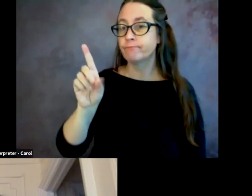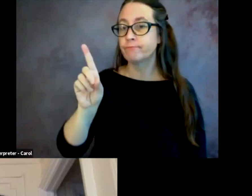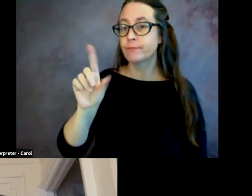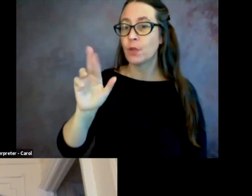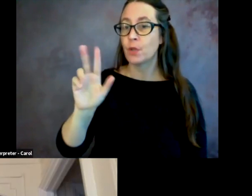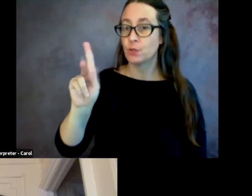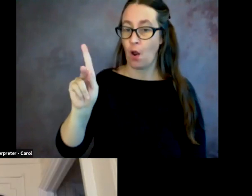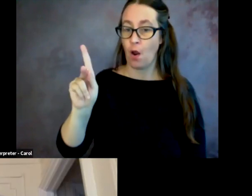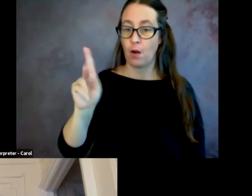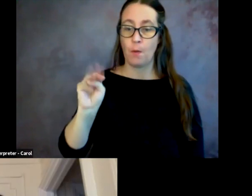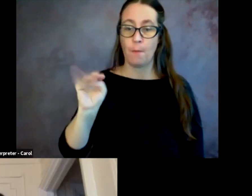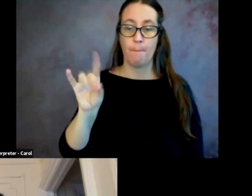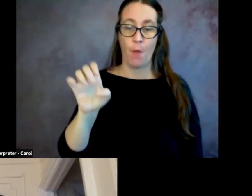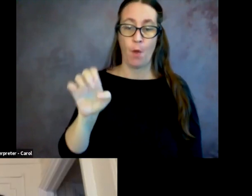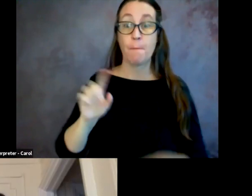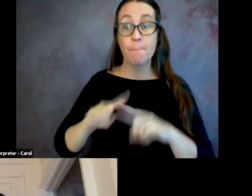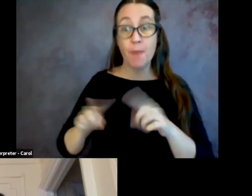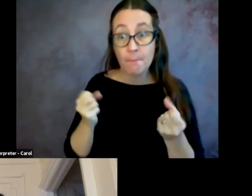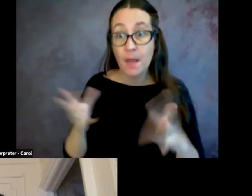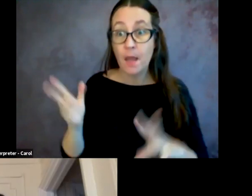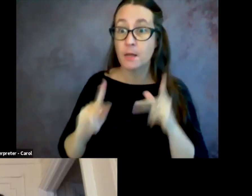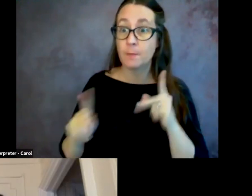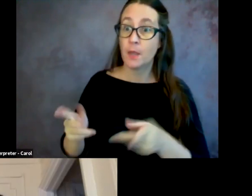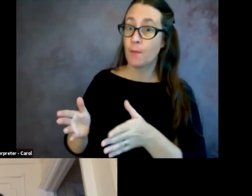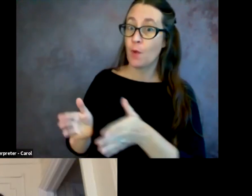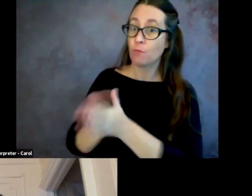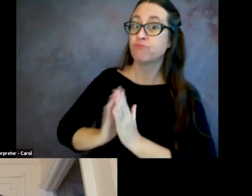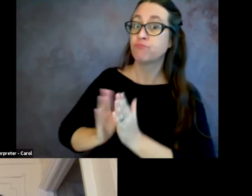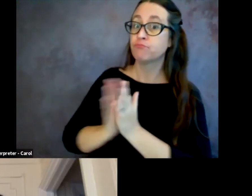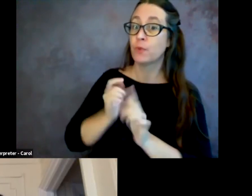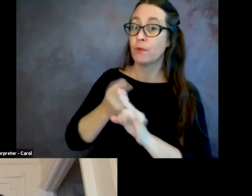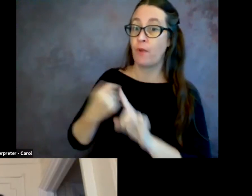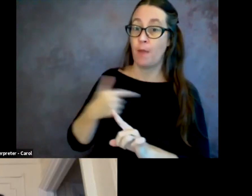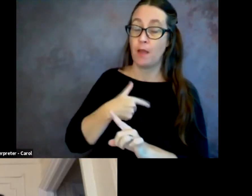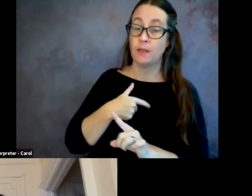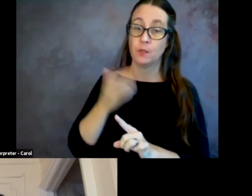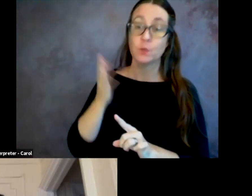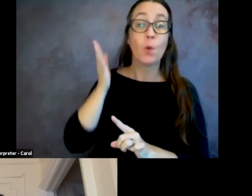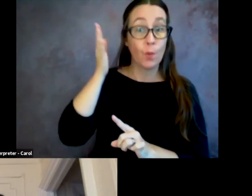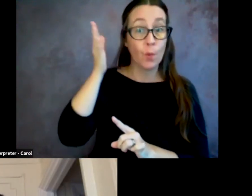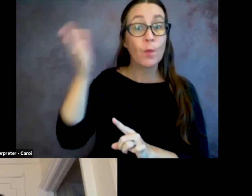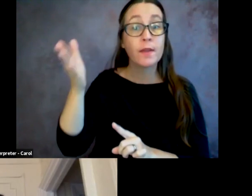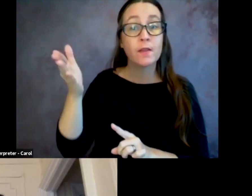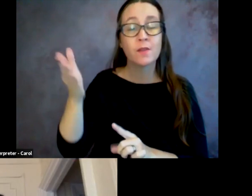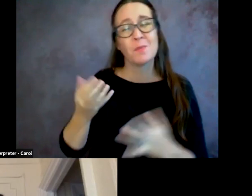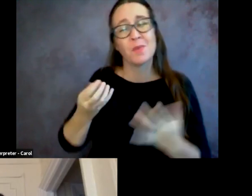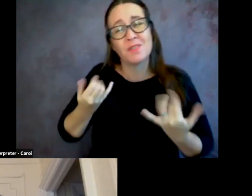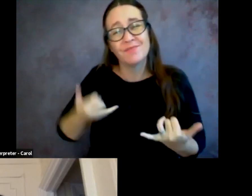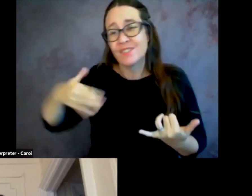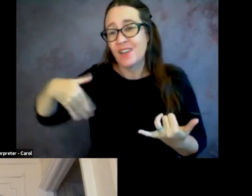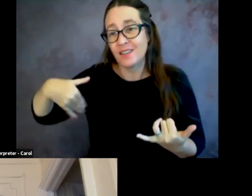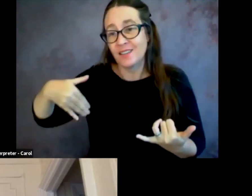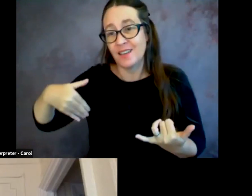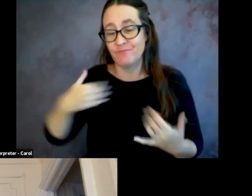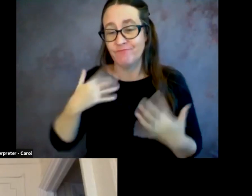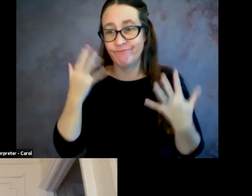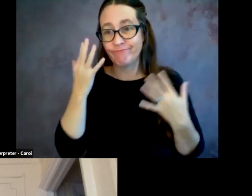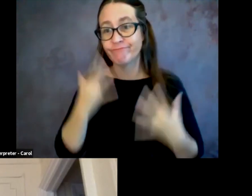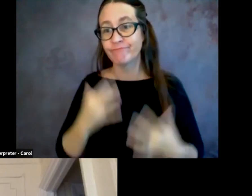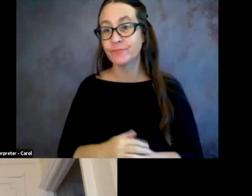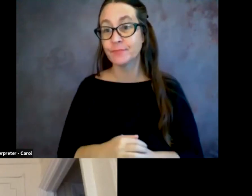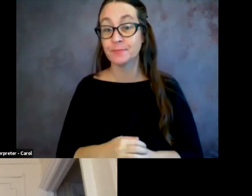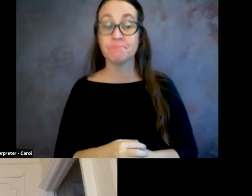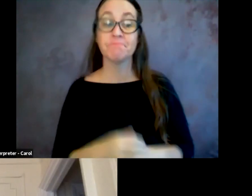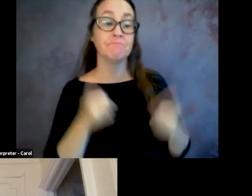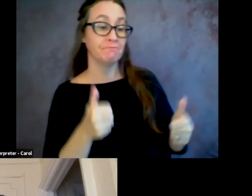the feature request is logged, but as of right now, unfortunately, we do not have dark mode. Awesome, no